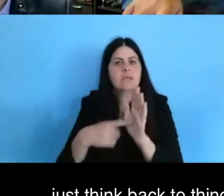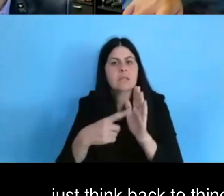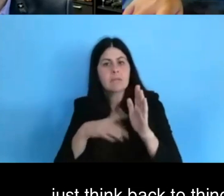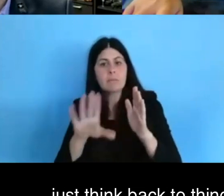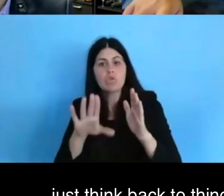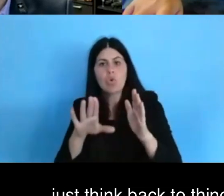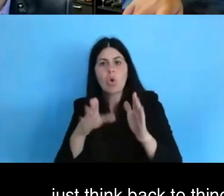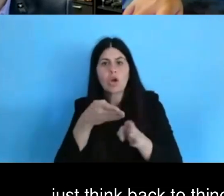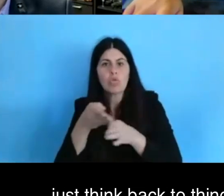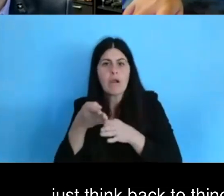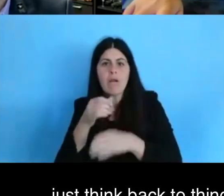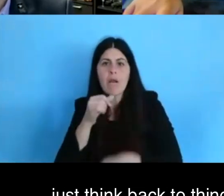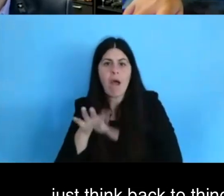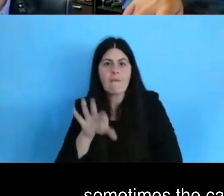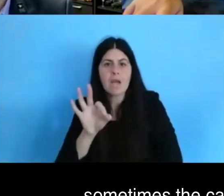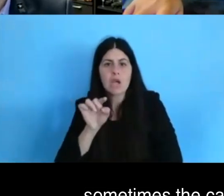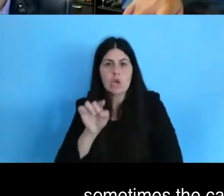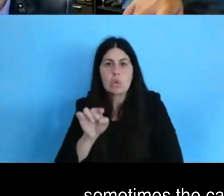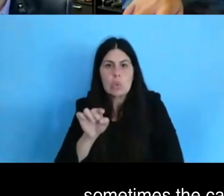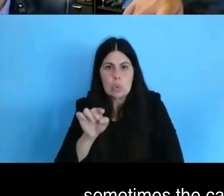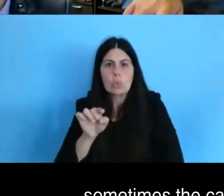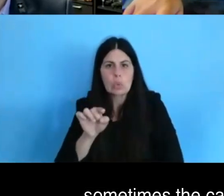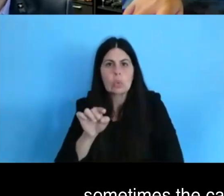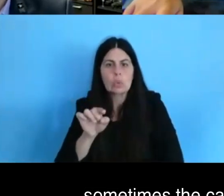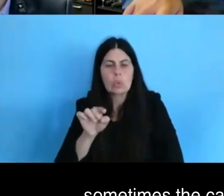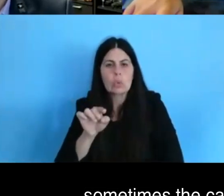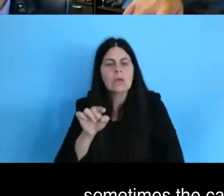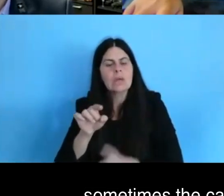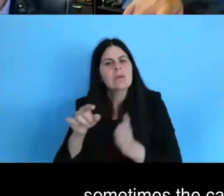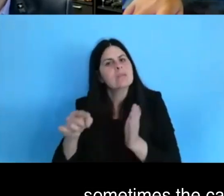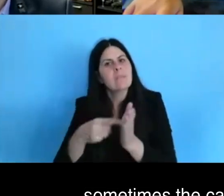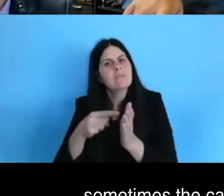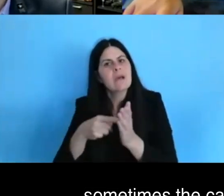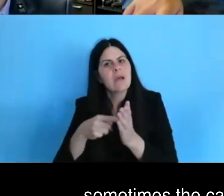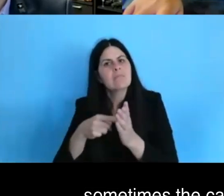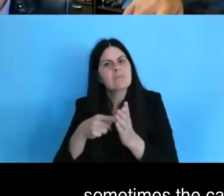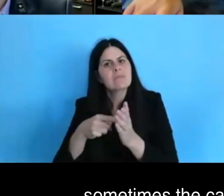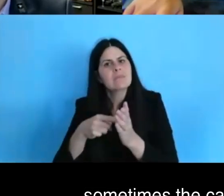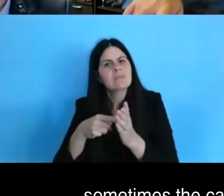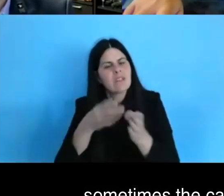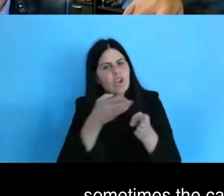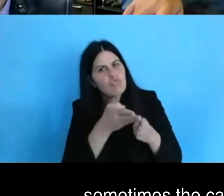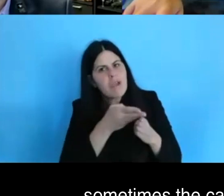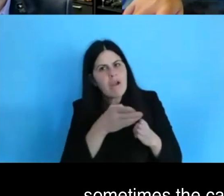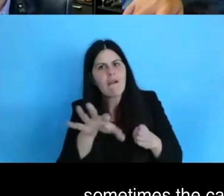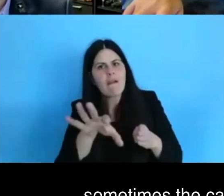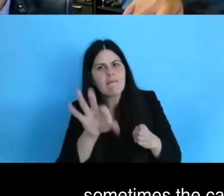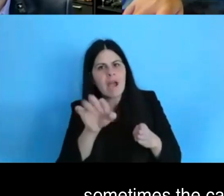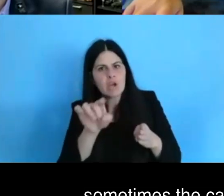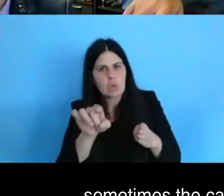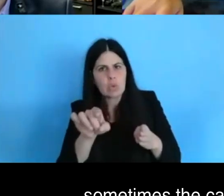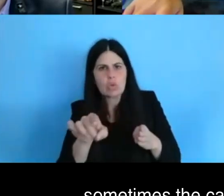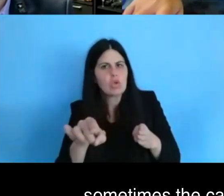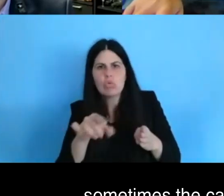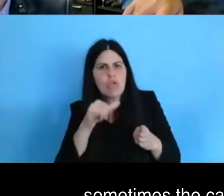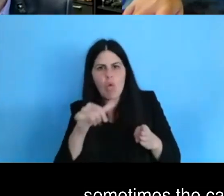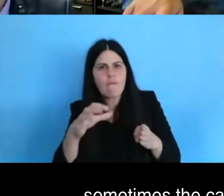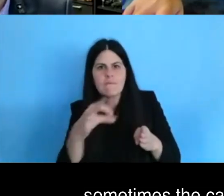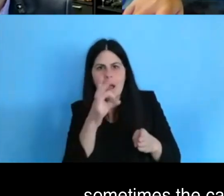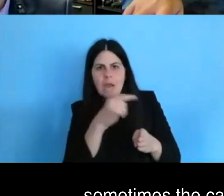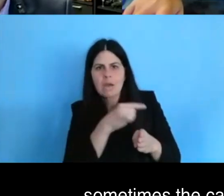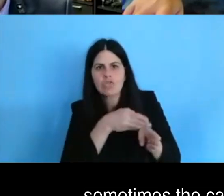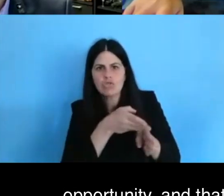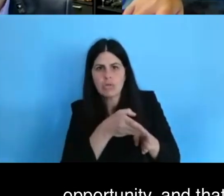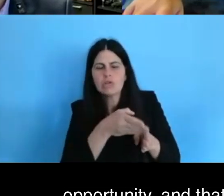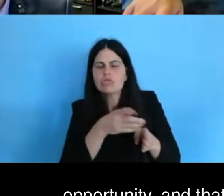you. You don't find the career, that sometimes the career finds you. And I'll just share that, and that's